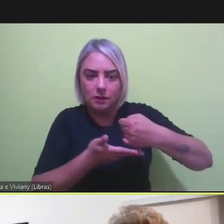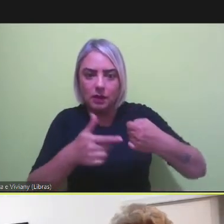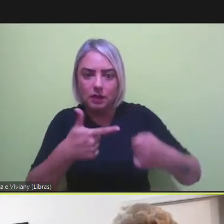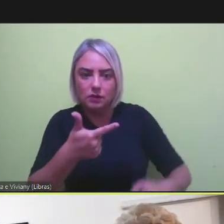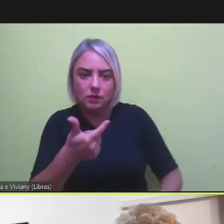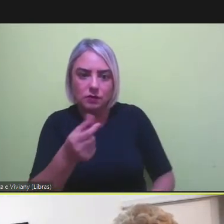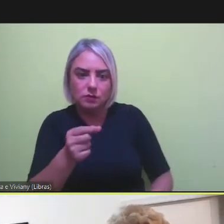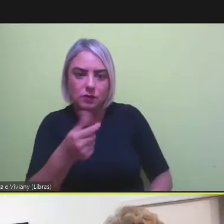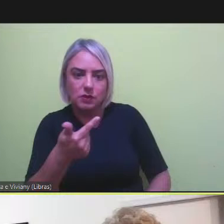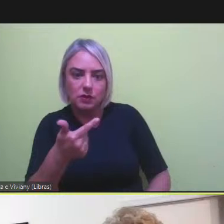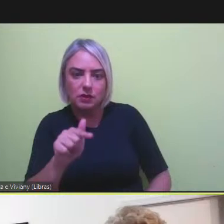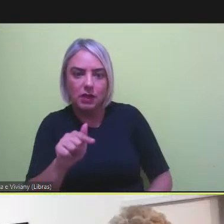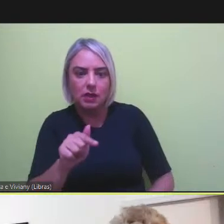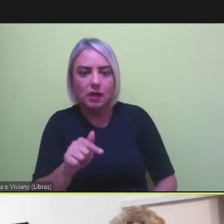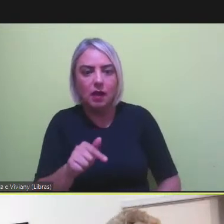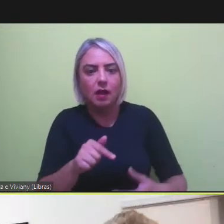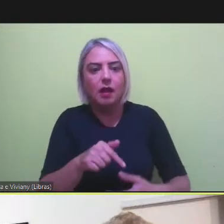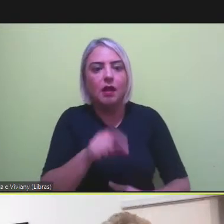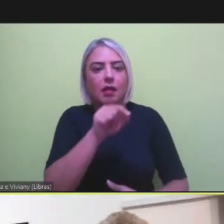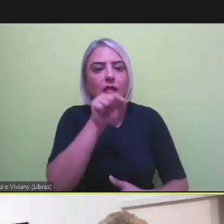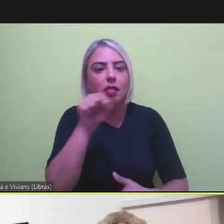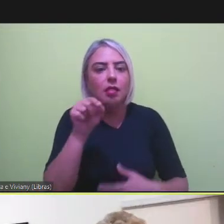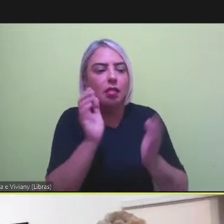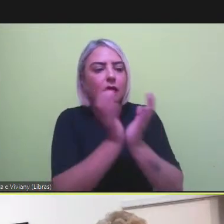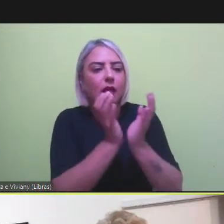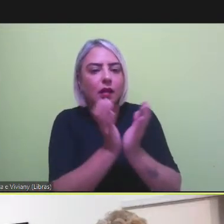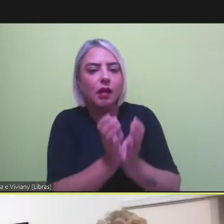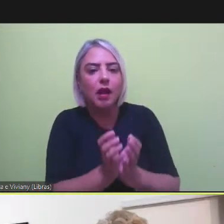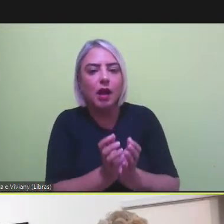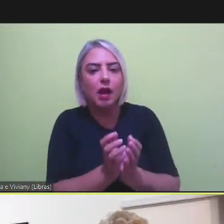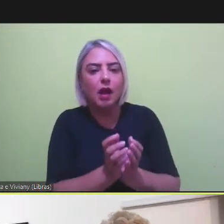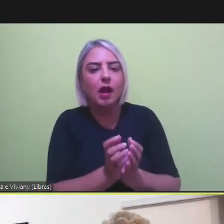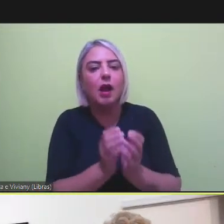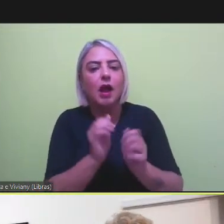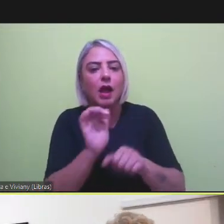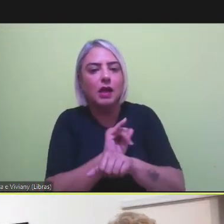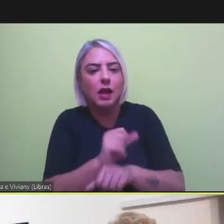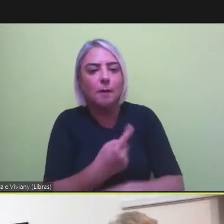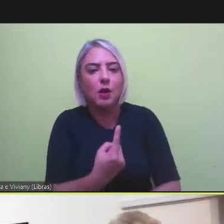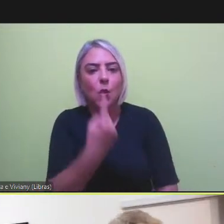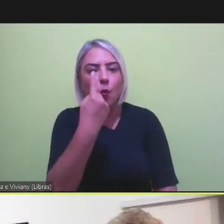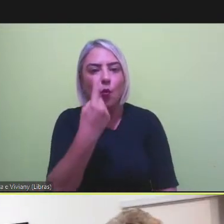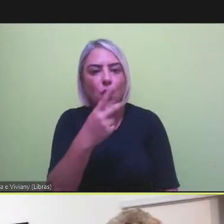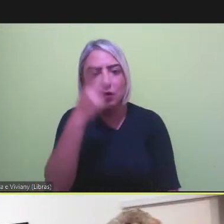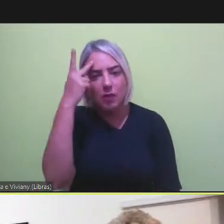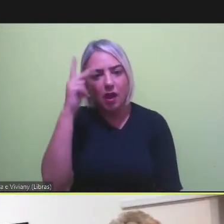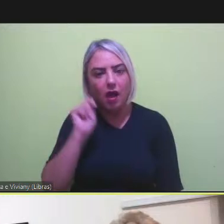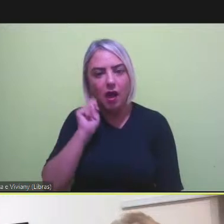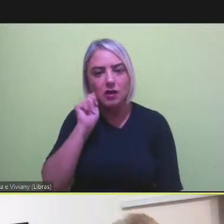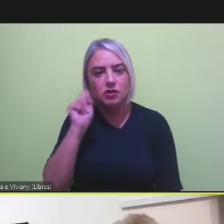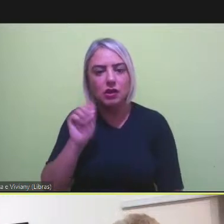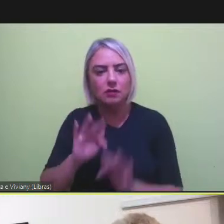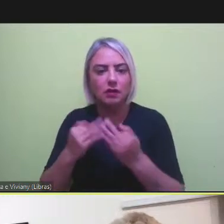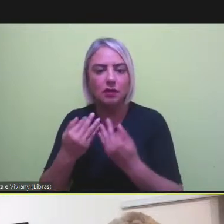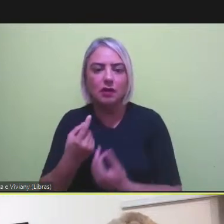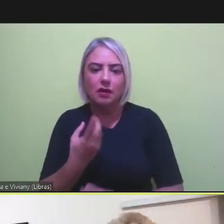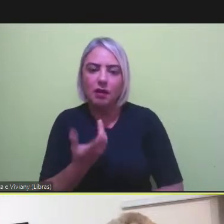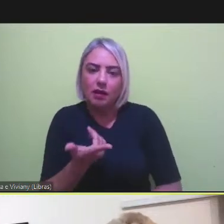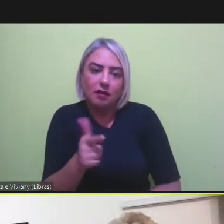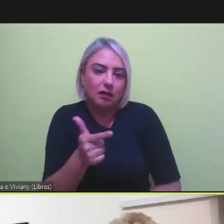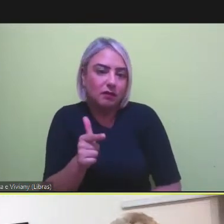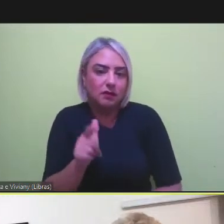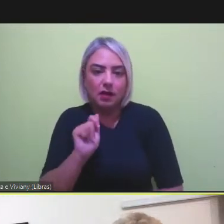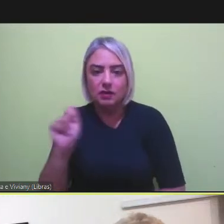policy for basic care that each team for strategy can have one community agent, only one, or the